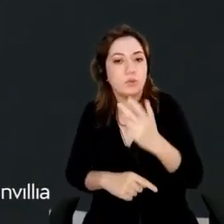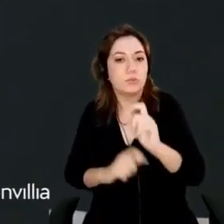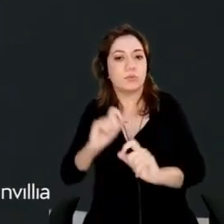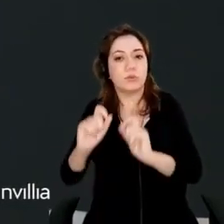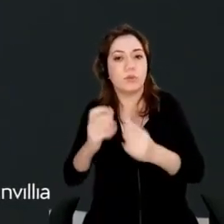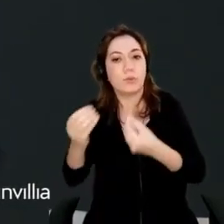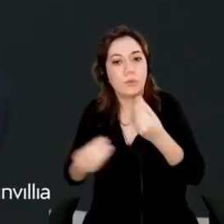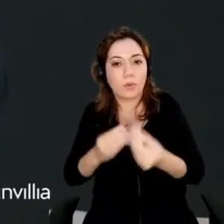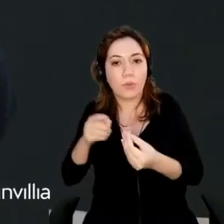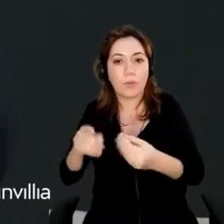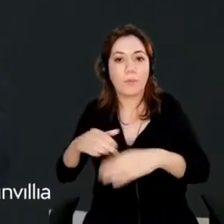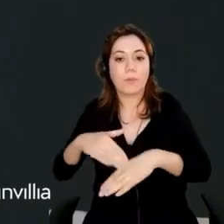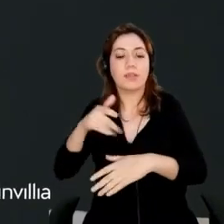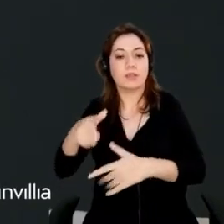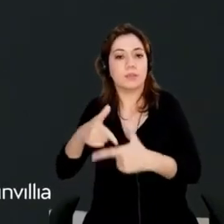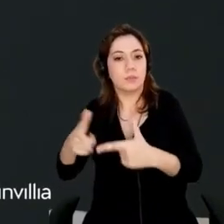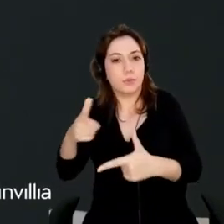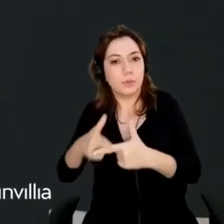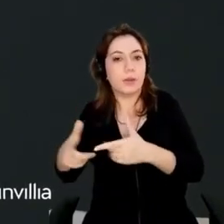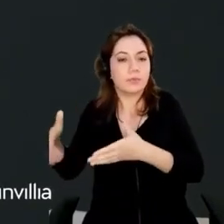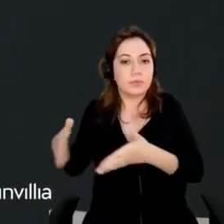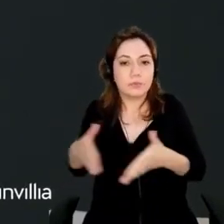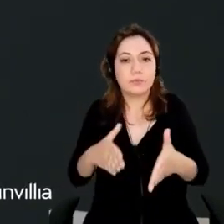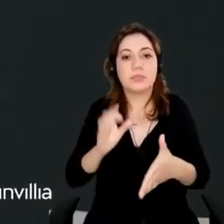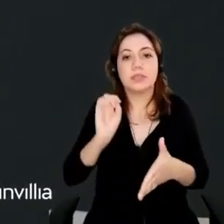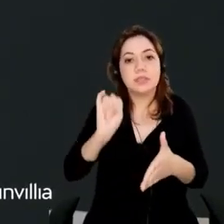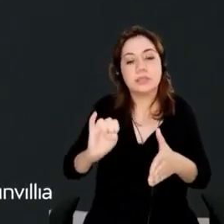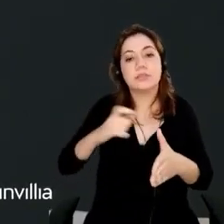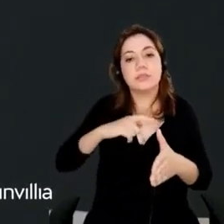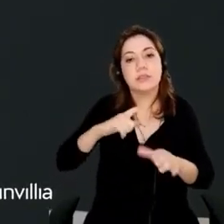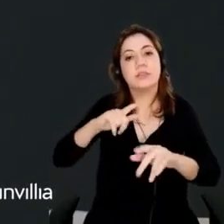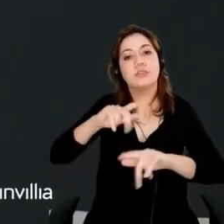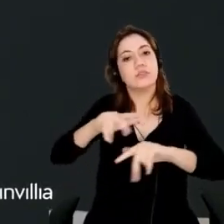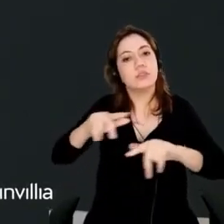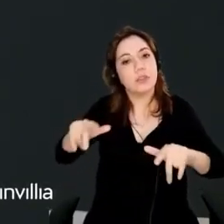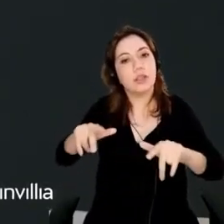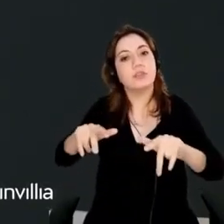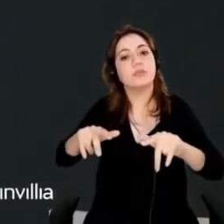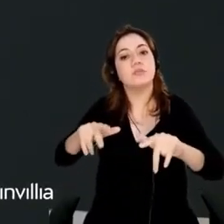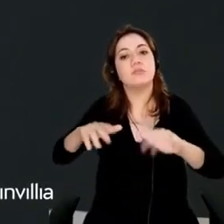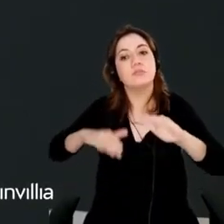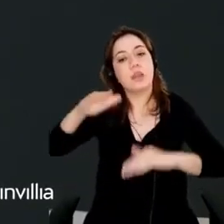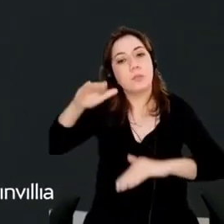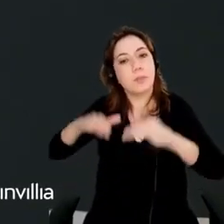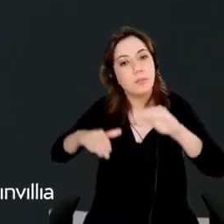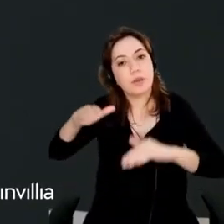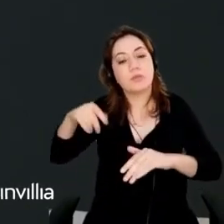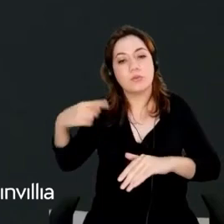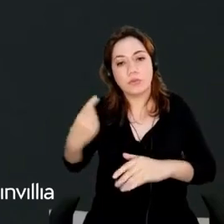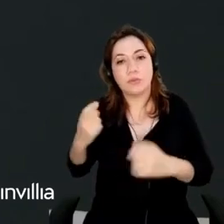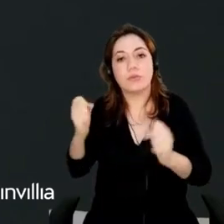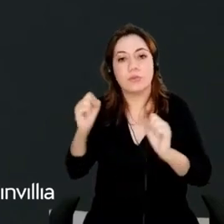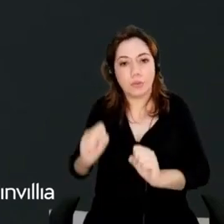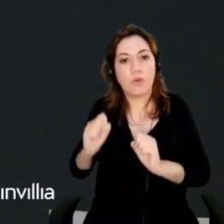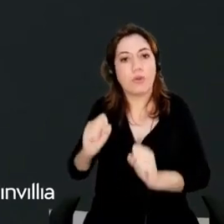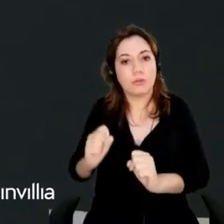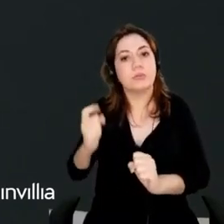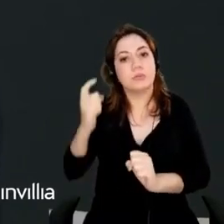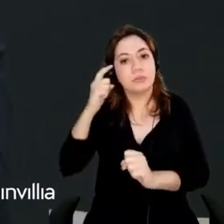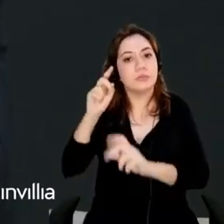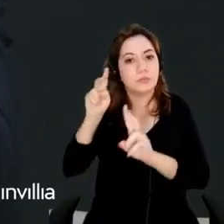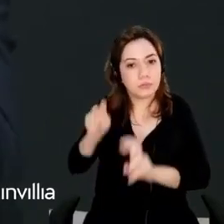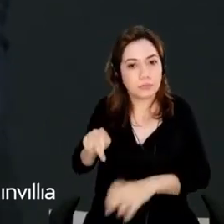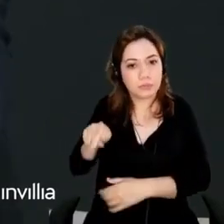there's a few different levels that we can think through. You can go all the way down to, you know,